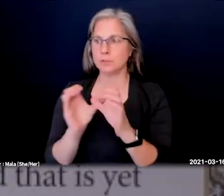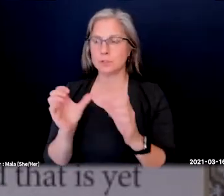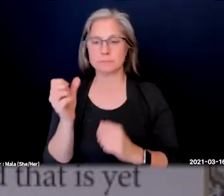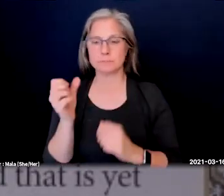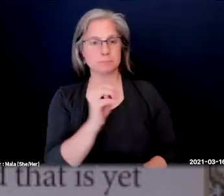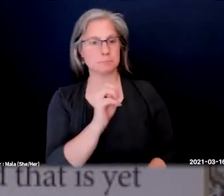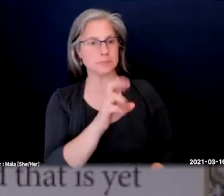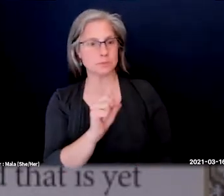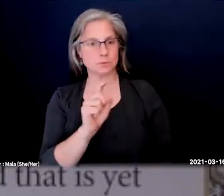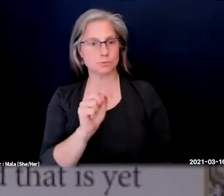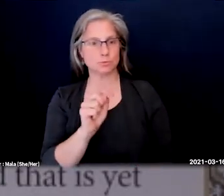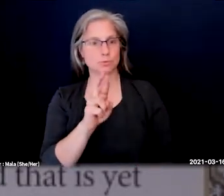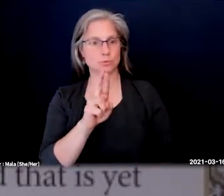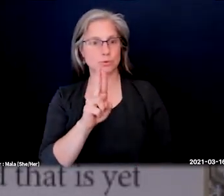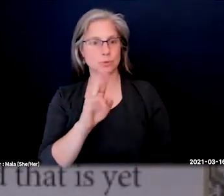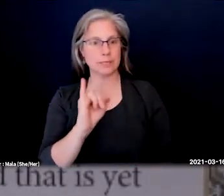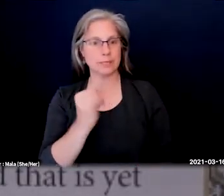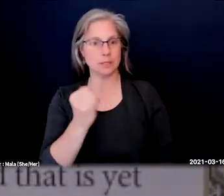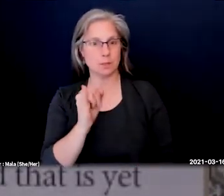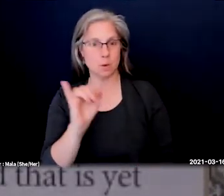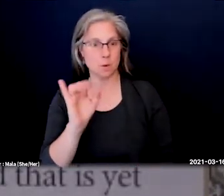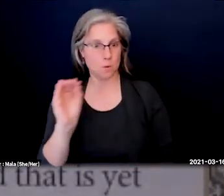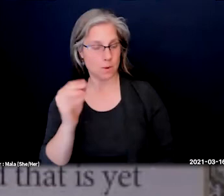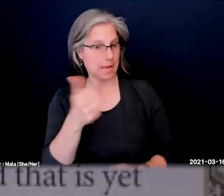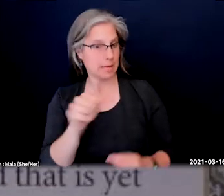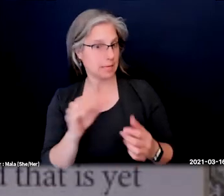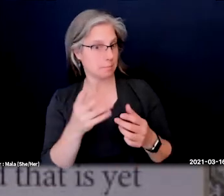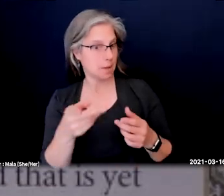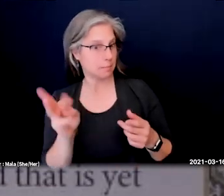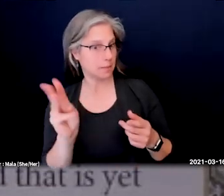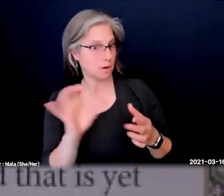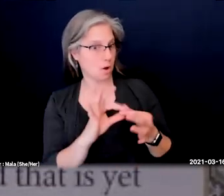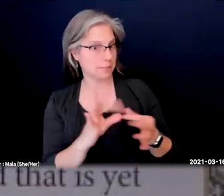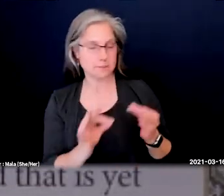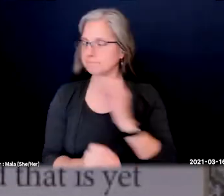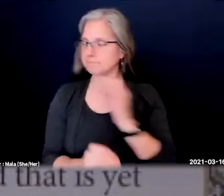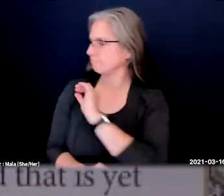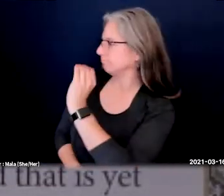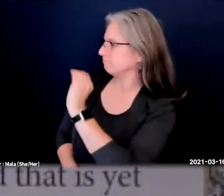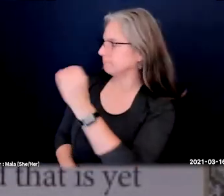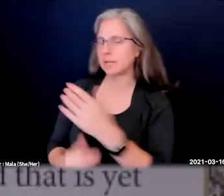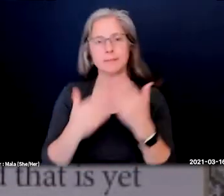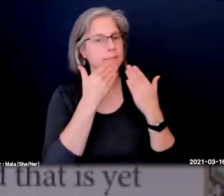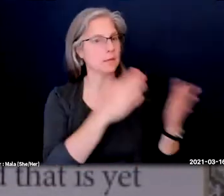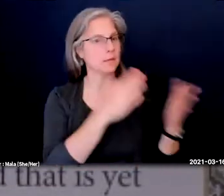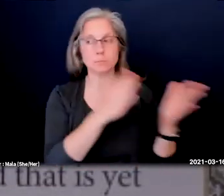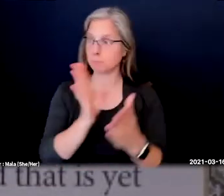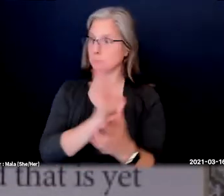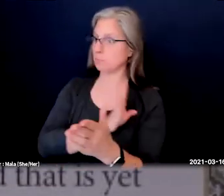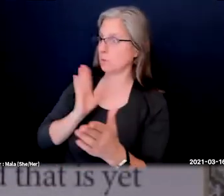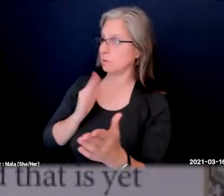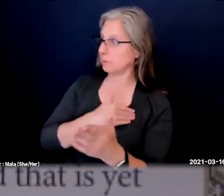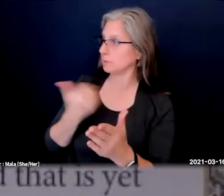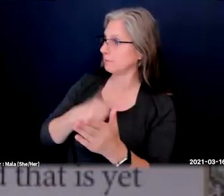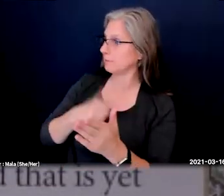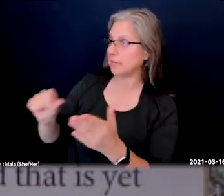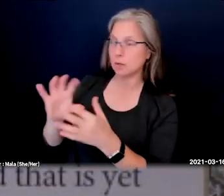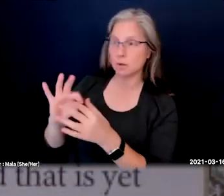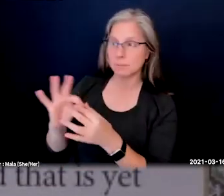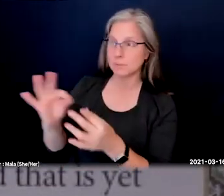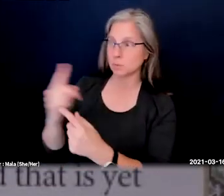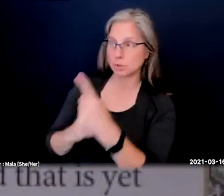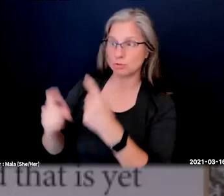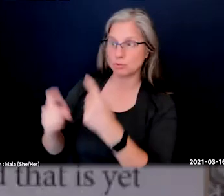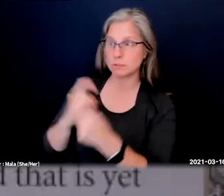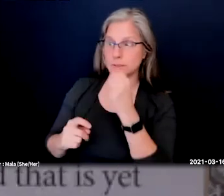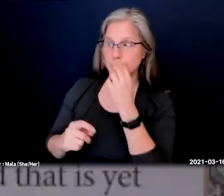item? No public comment on this item. Thank you so much. Board members, are there any questions or comments?